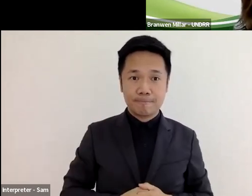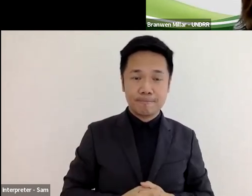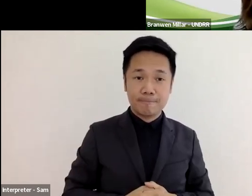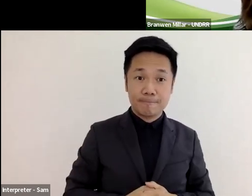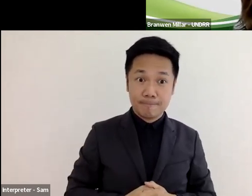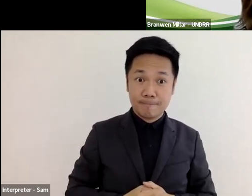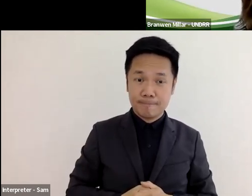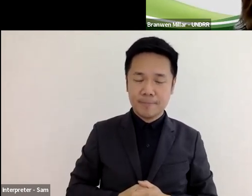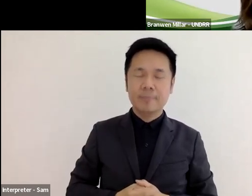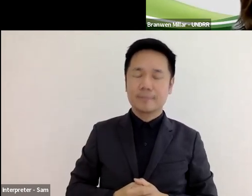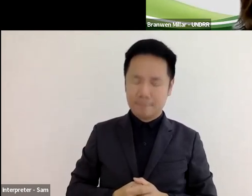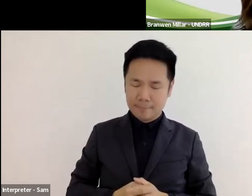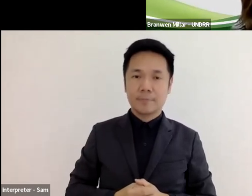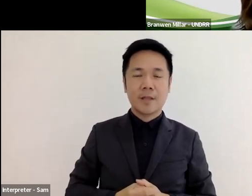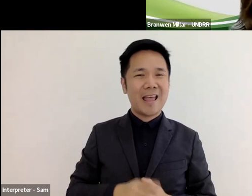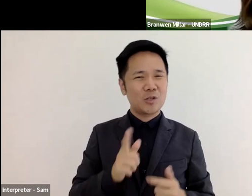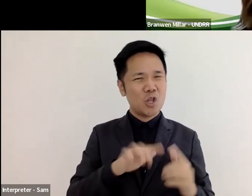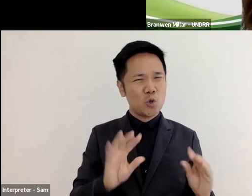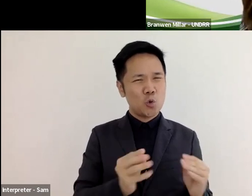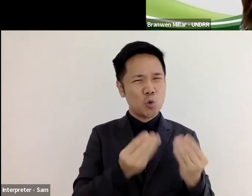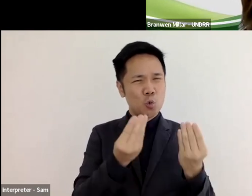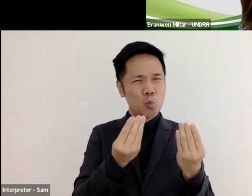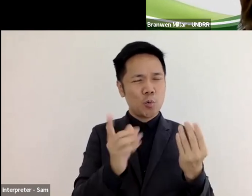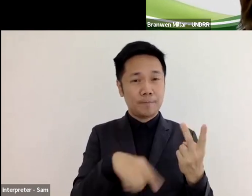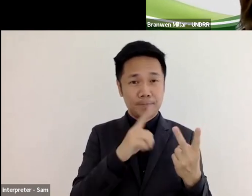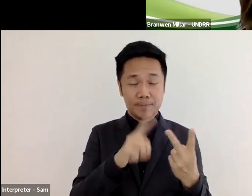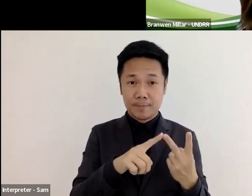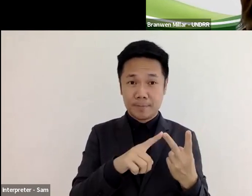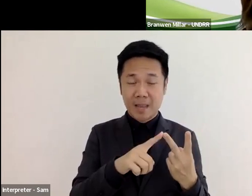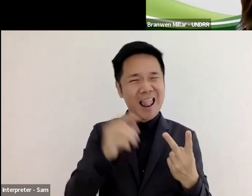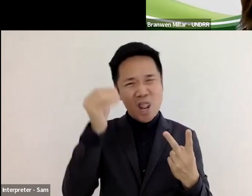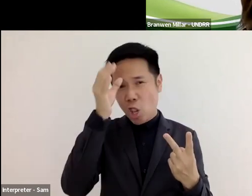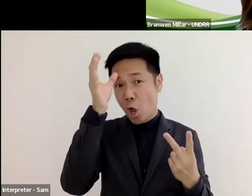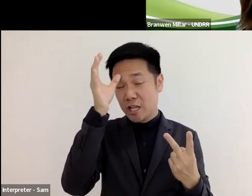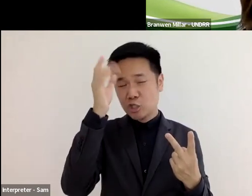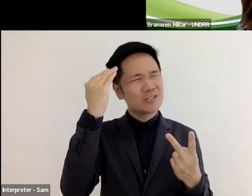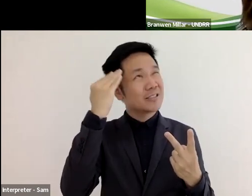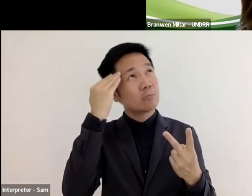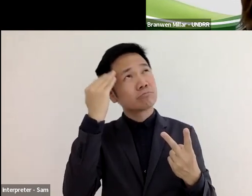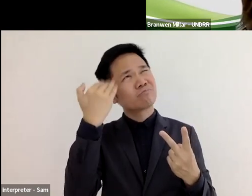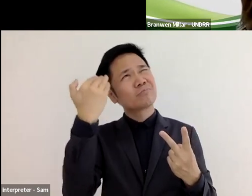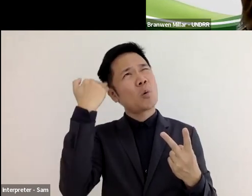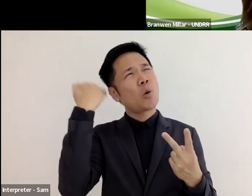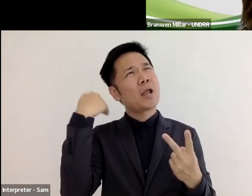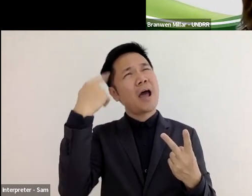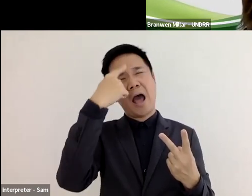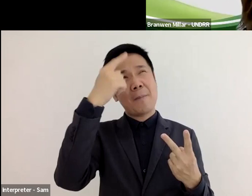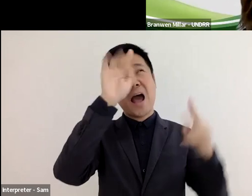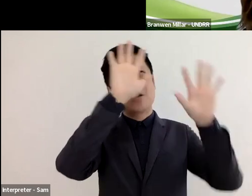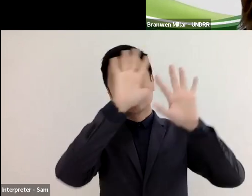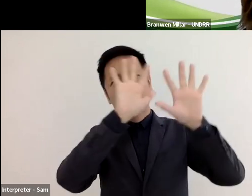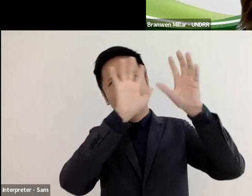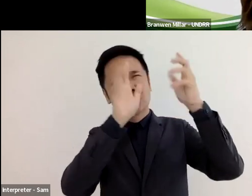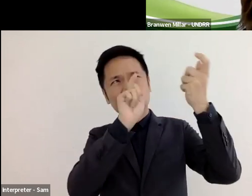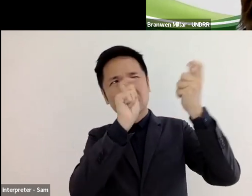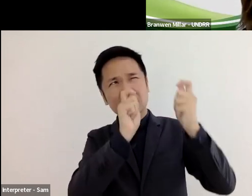conservation, utilizations of use, traditional knowledge of climate change adaptation, environment conservation,